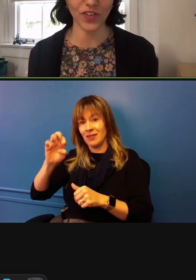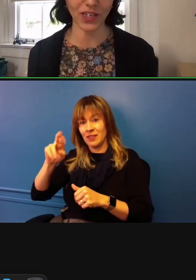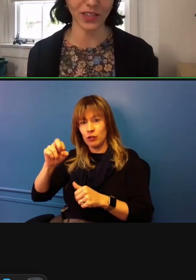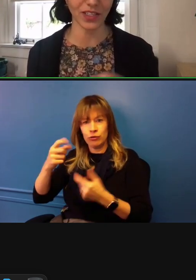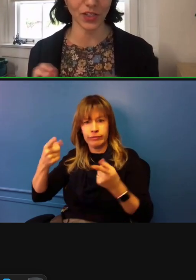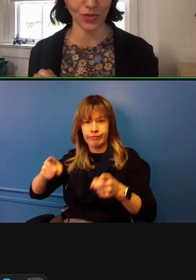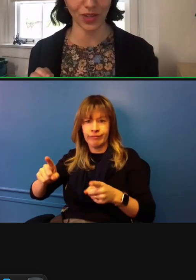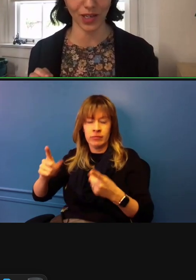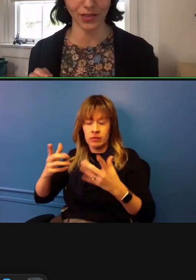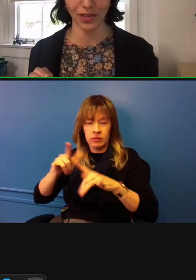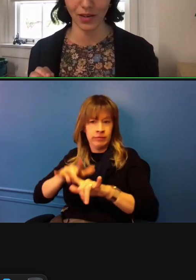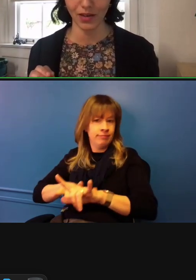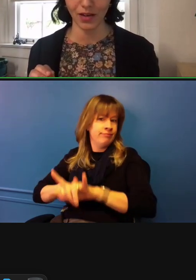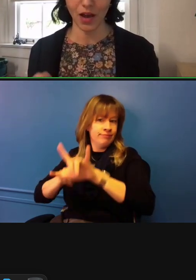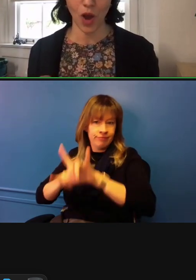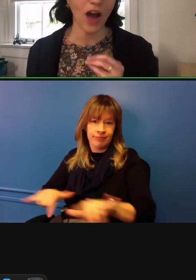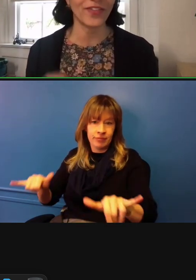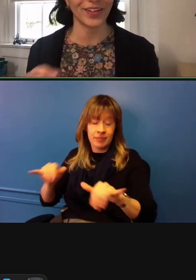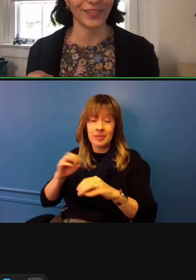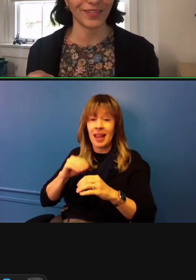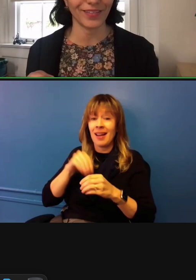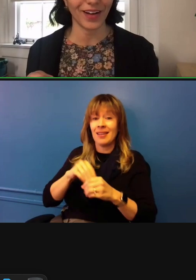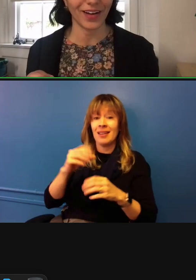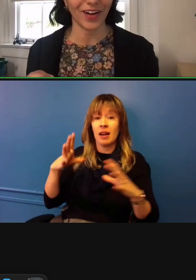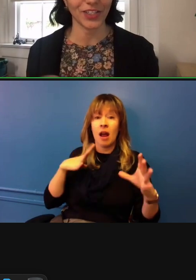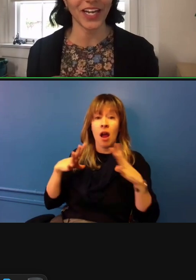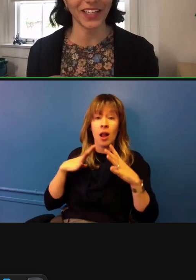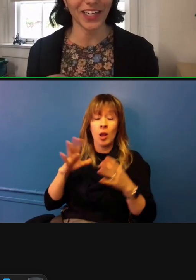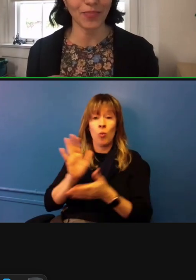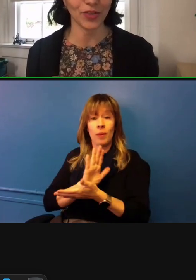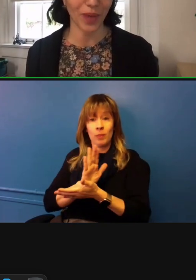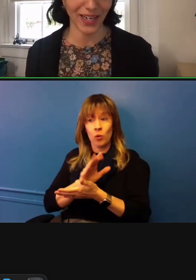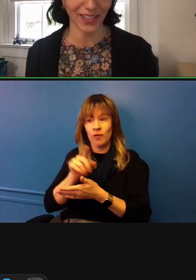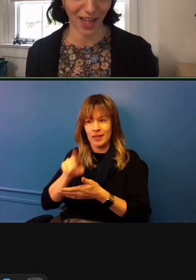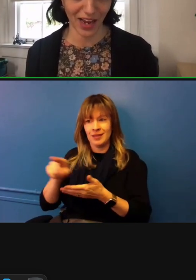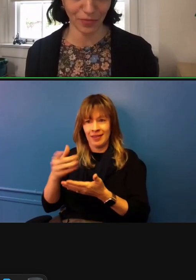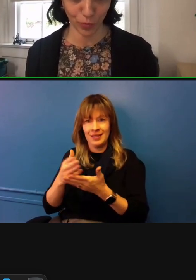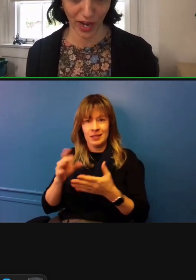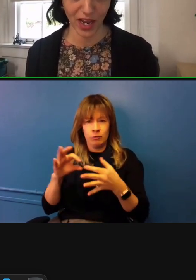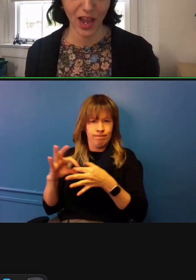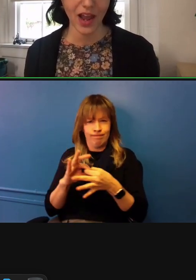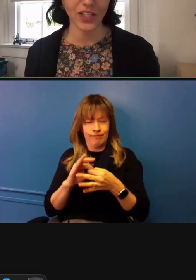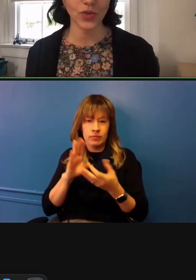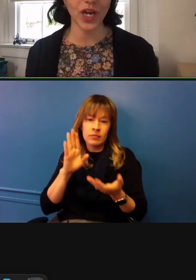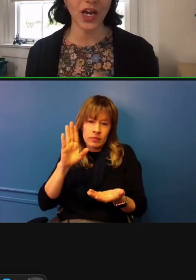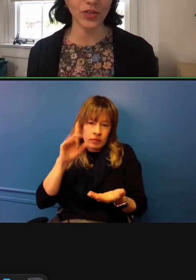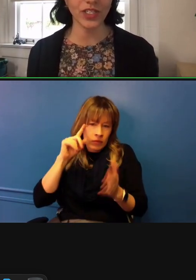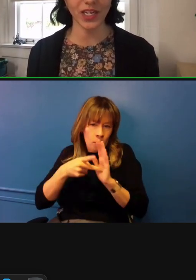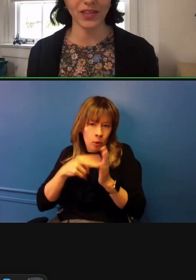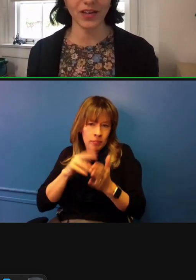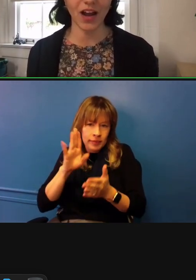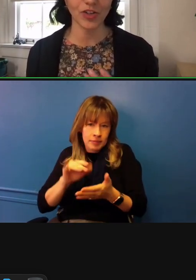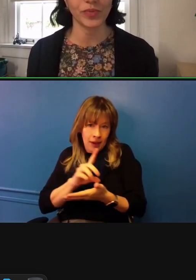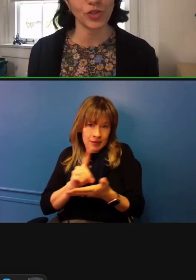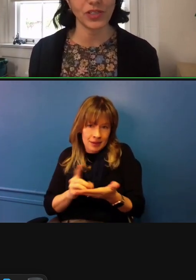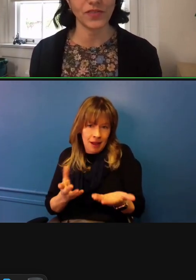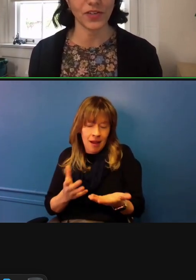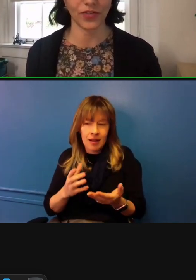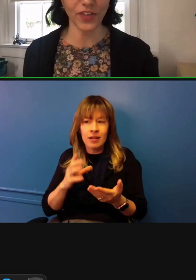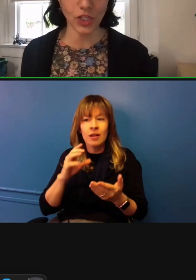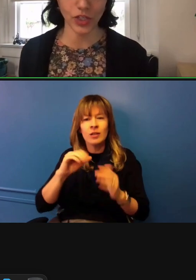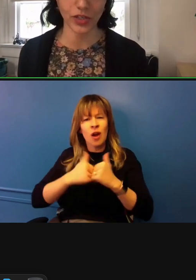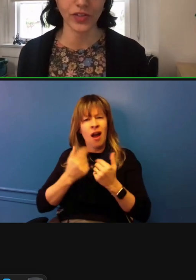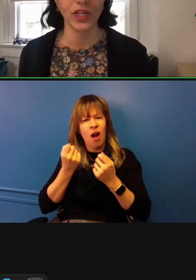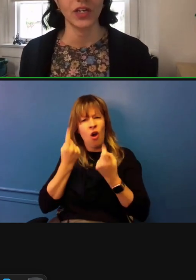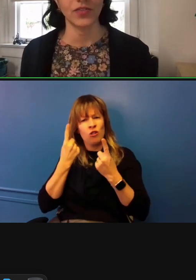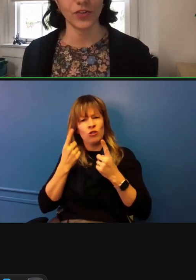Hollywood movies, these two things often are tightly coupled by design, right? And so to understand the contributions of